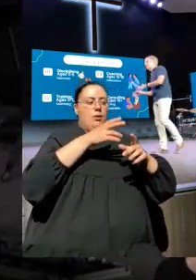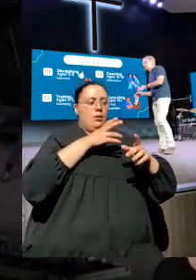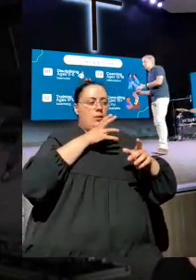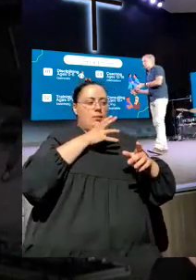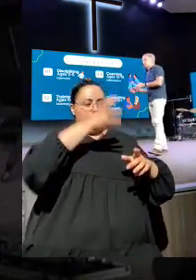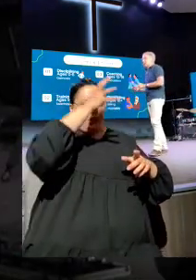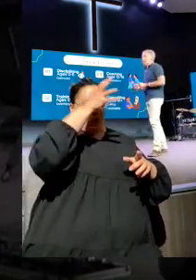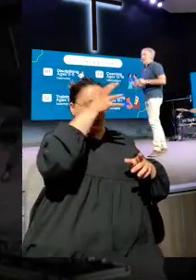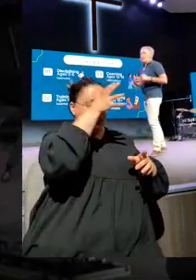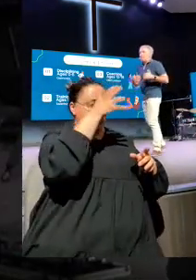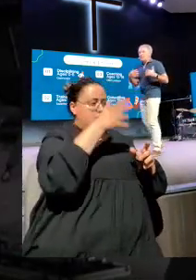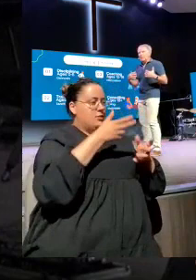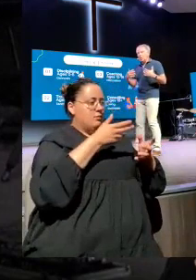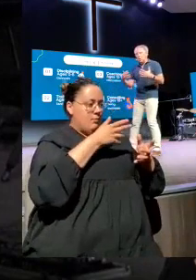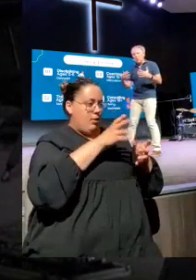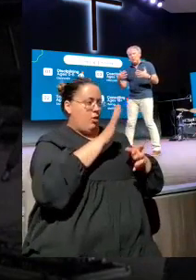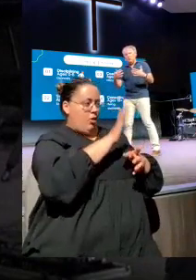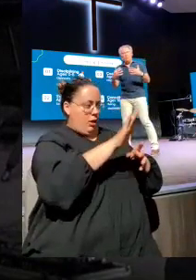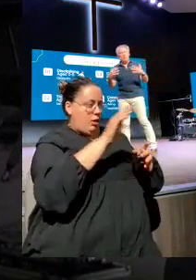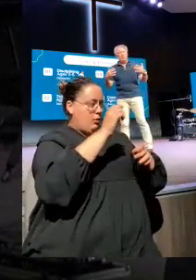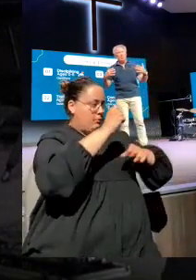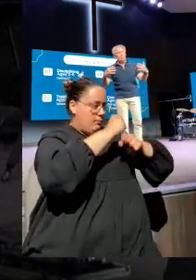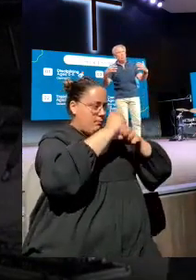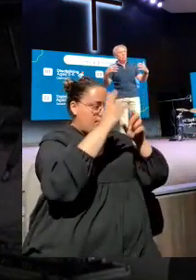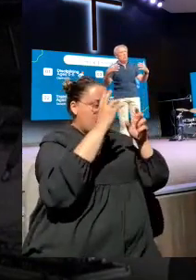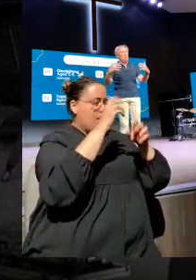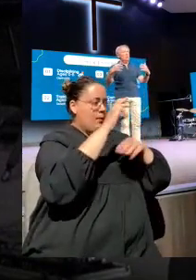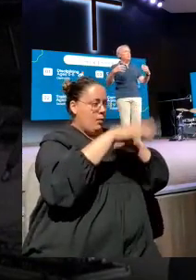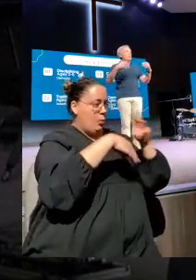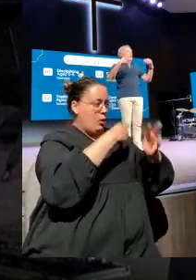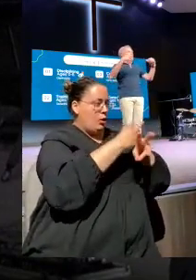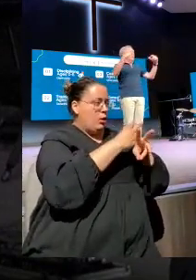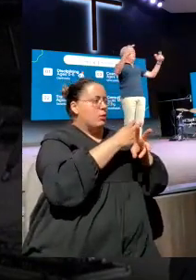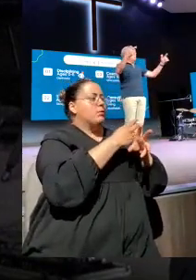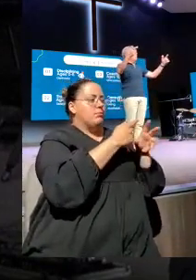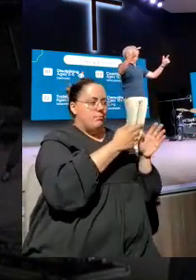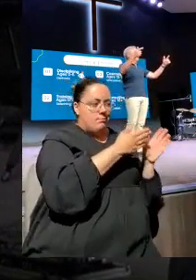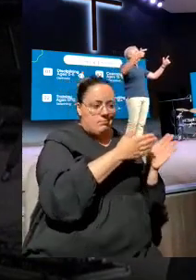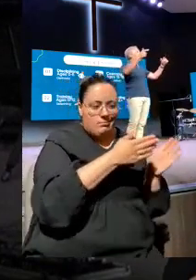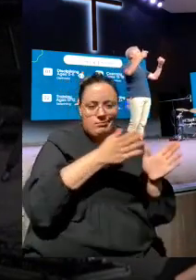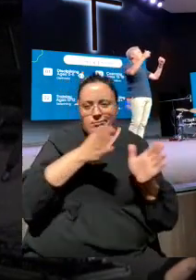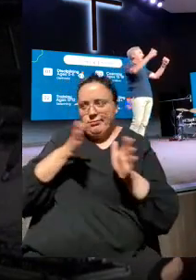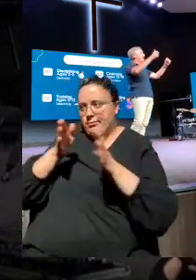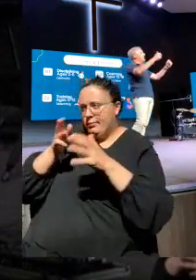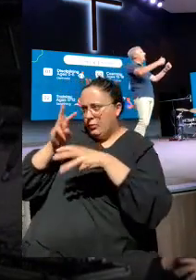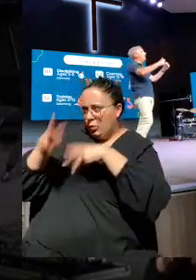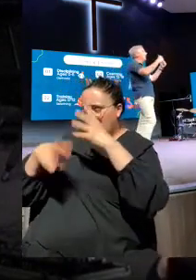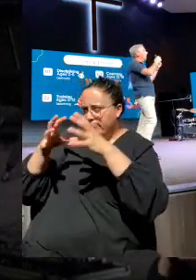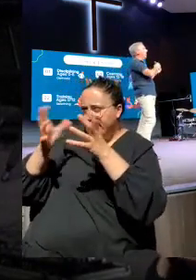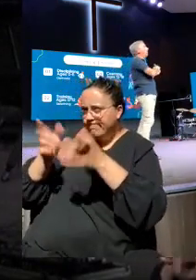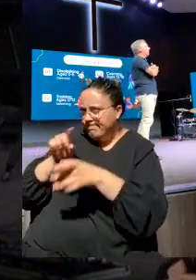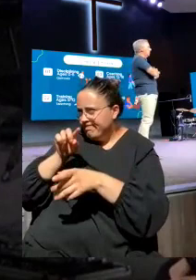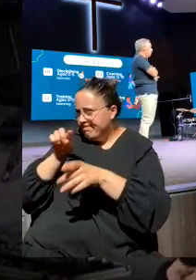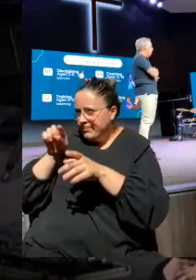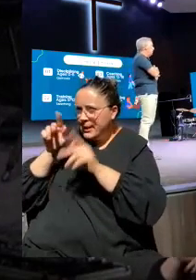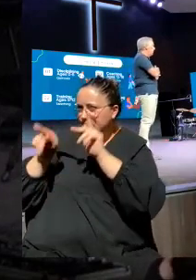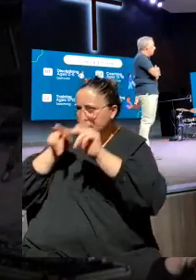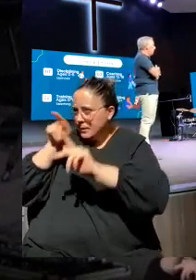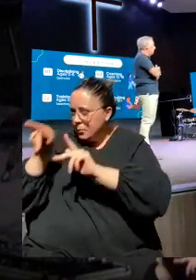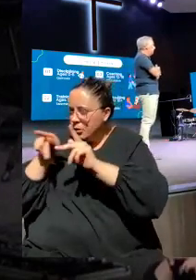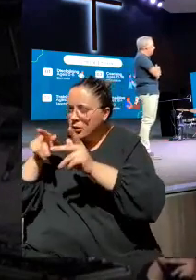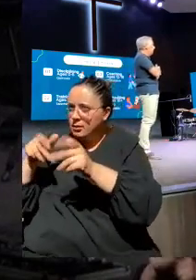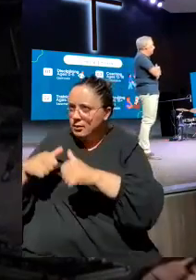their families. And they begin looking for other role models in order to learn from, because they're testing what their parents have taught